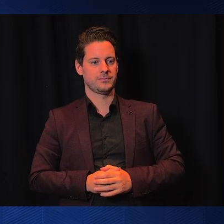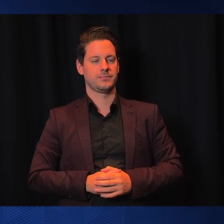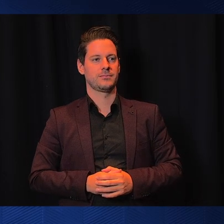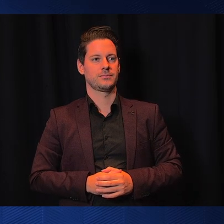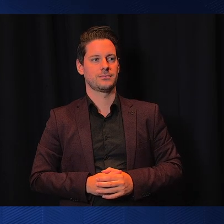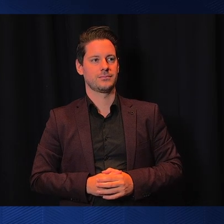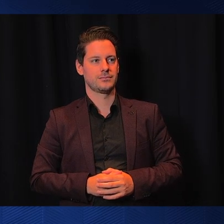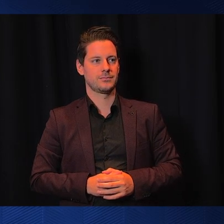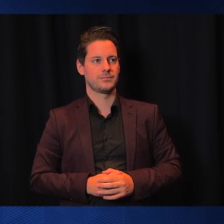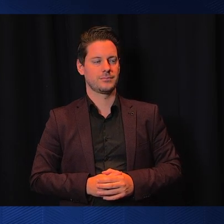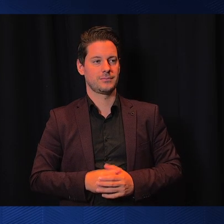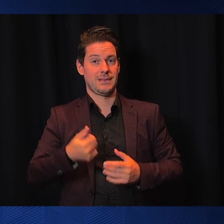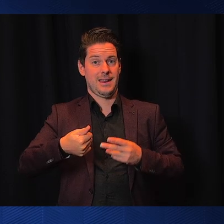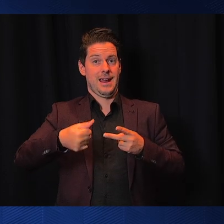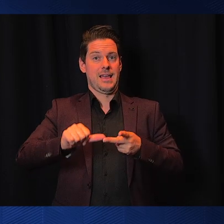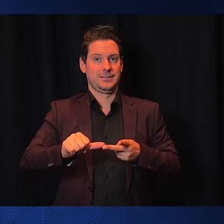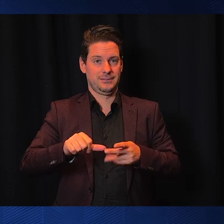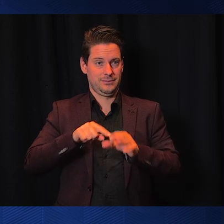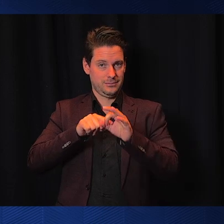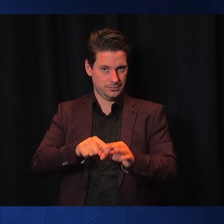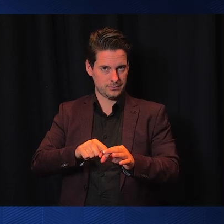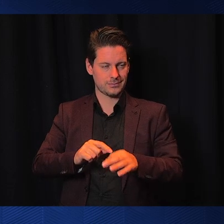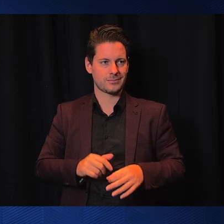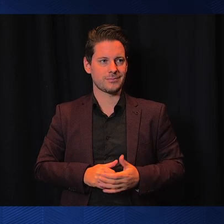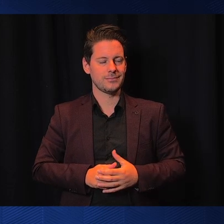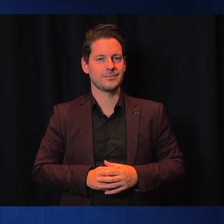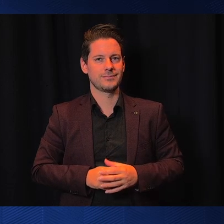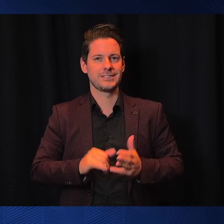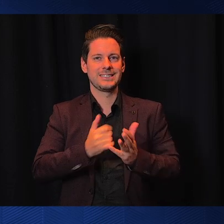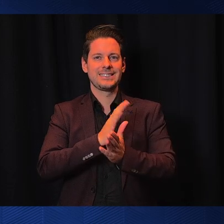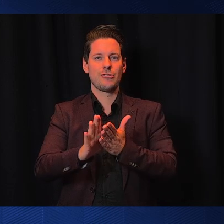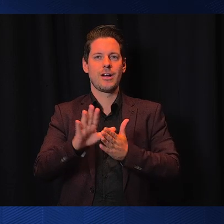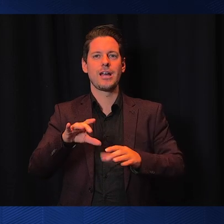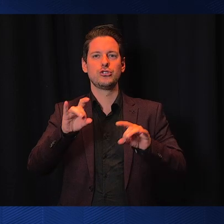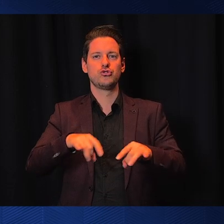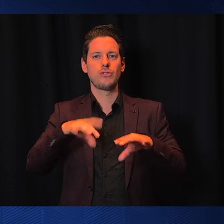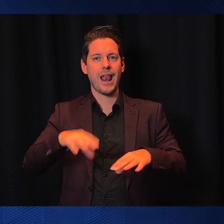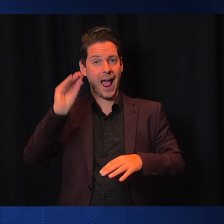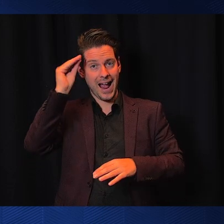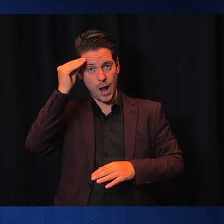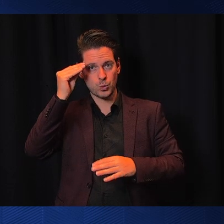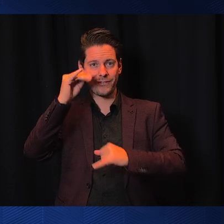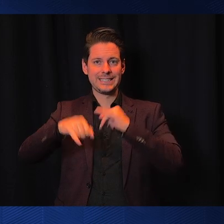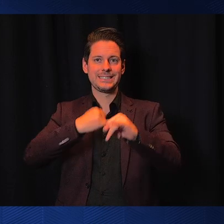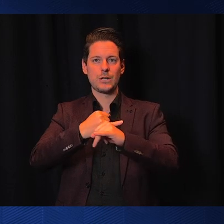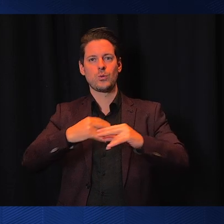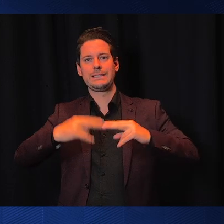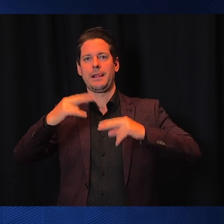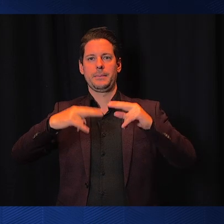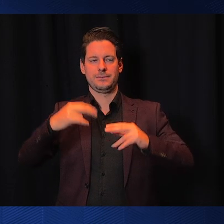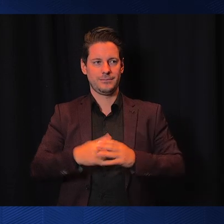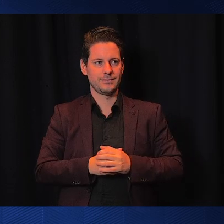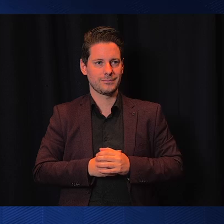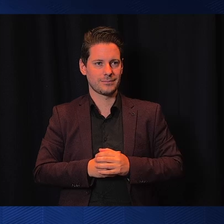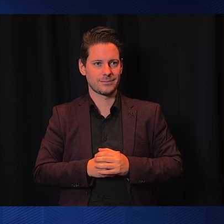maybe we'll take all three. Hi, Sarah Burrows from the Australian Council for International Development. We've heard